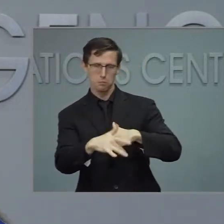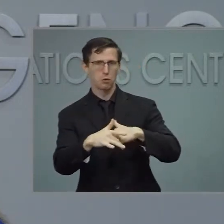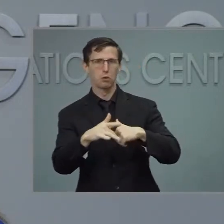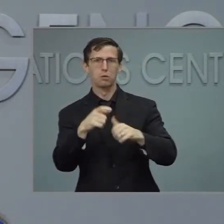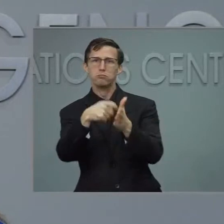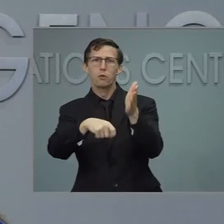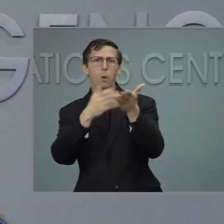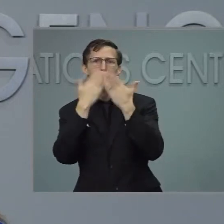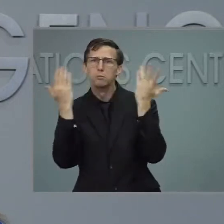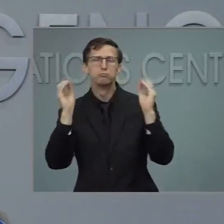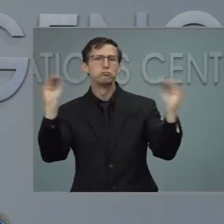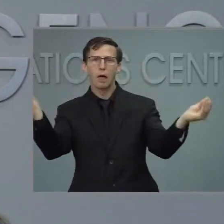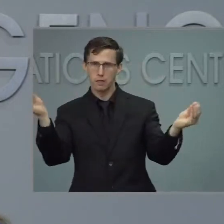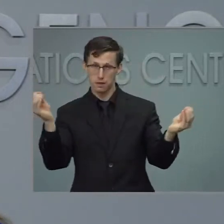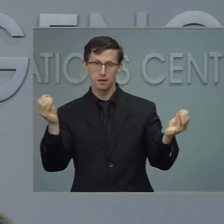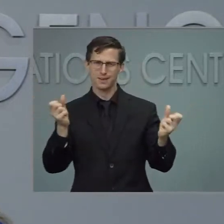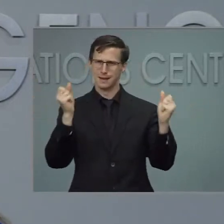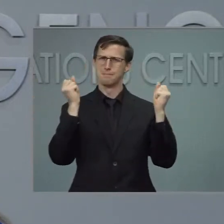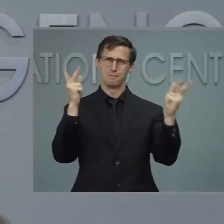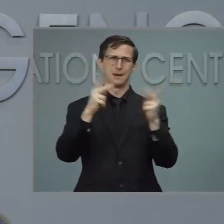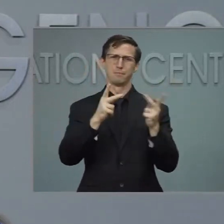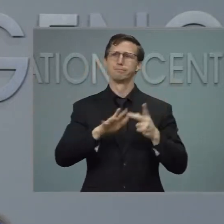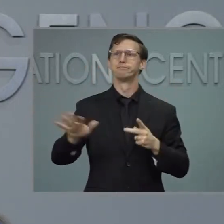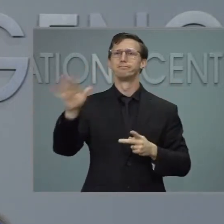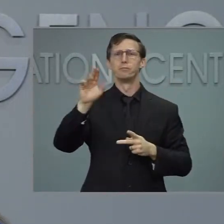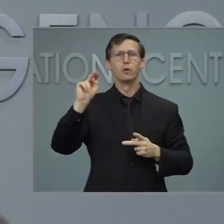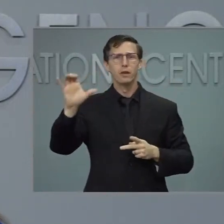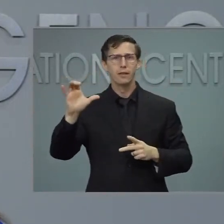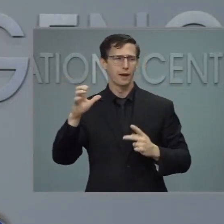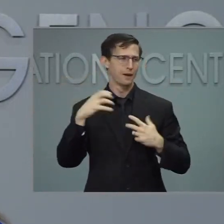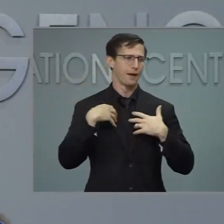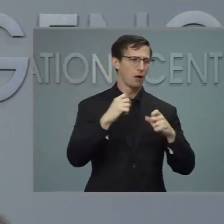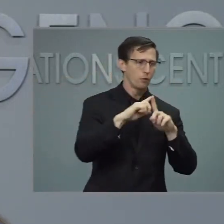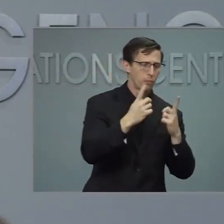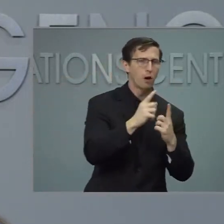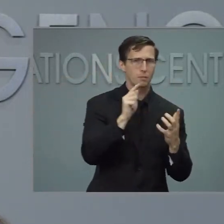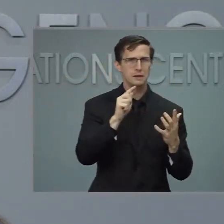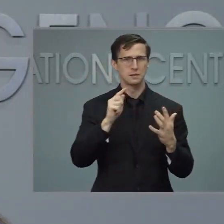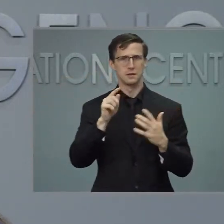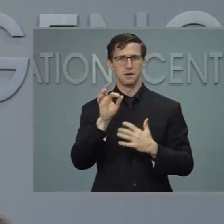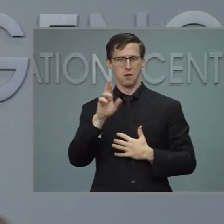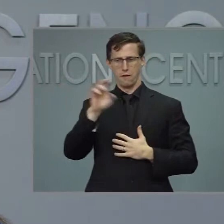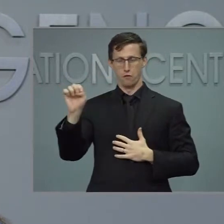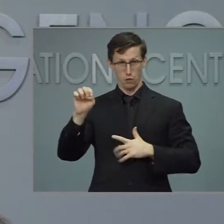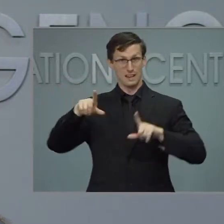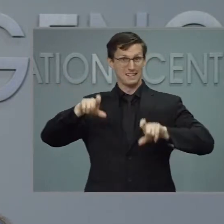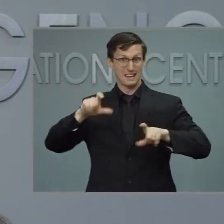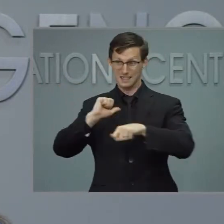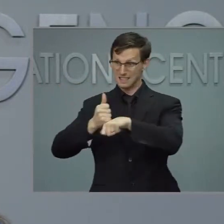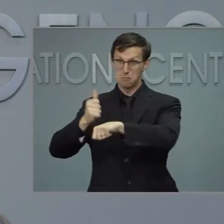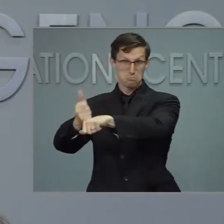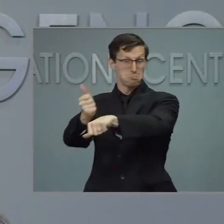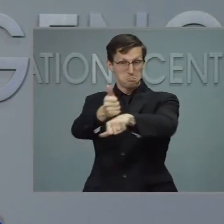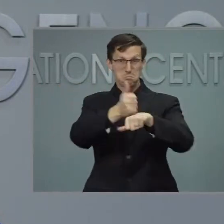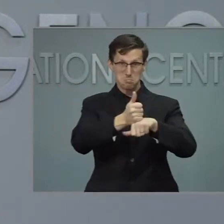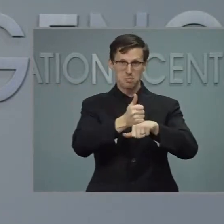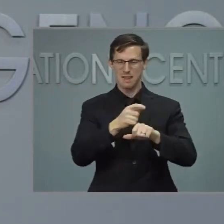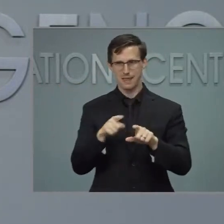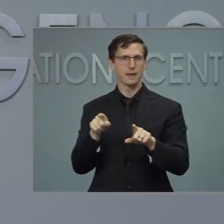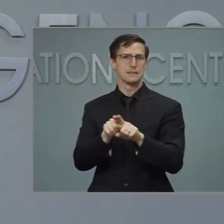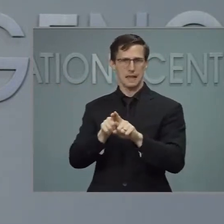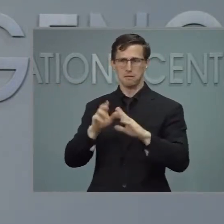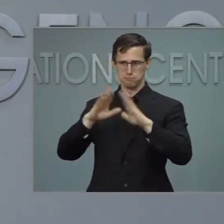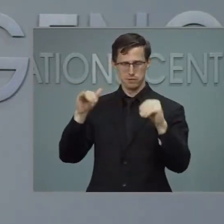There are many places across the state and with our health departments where you can go and get free testing, and we will certainly use that infrastructure for our state employees as well. Thank